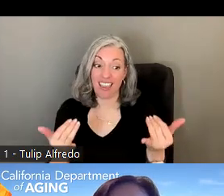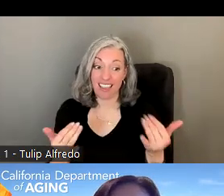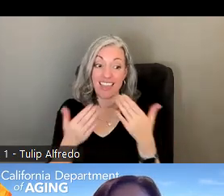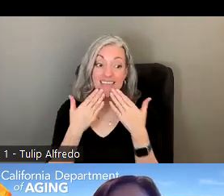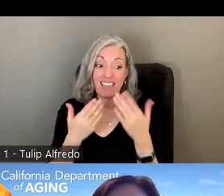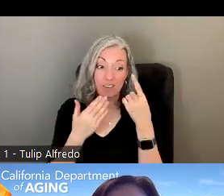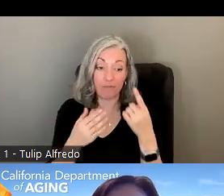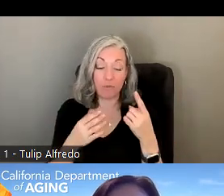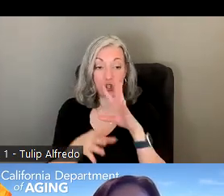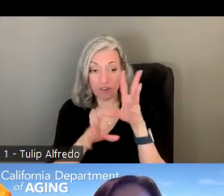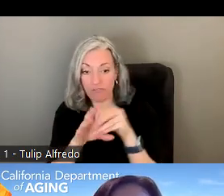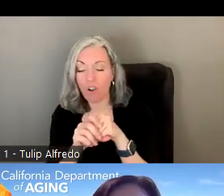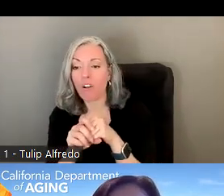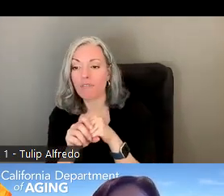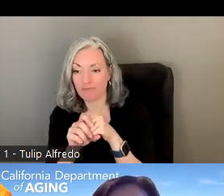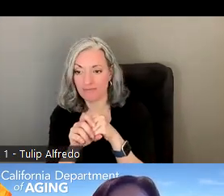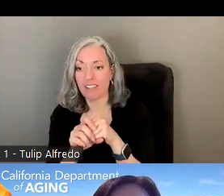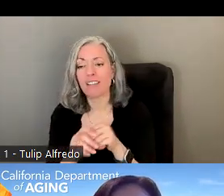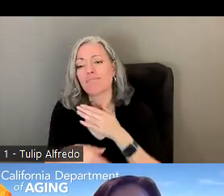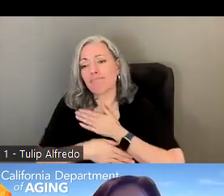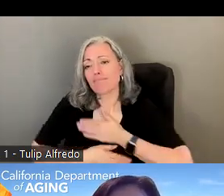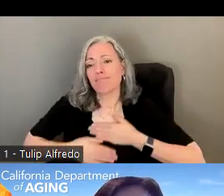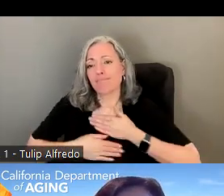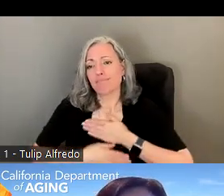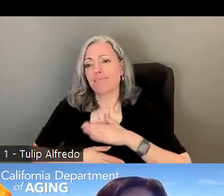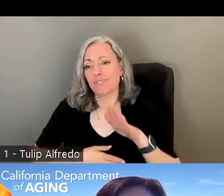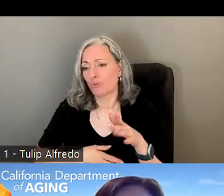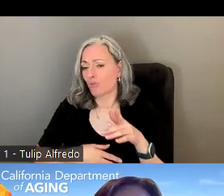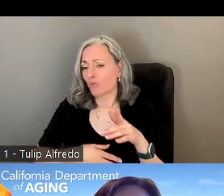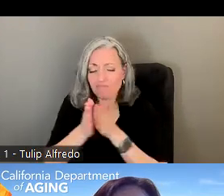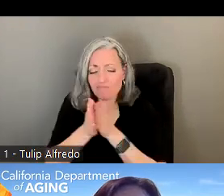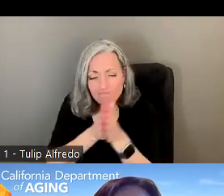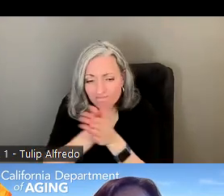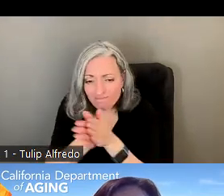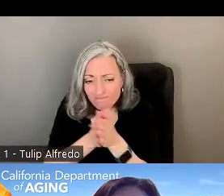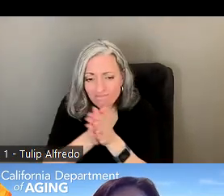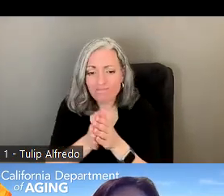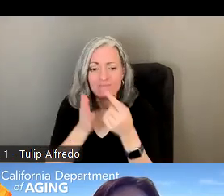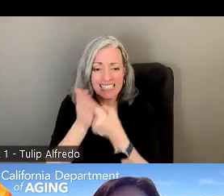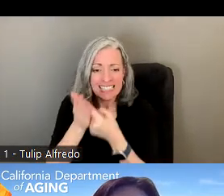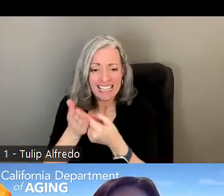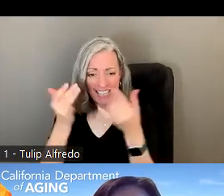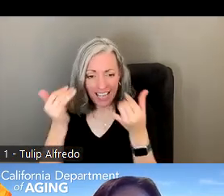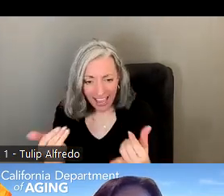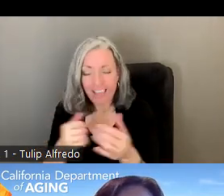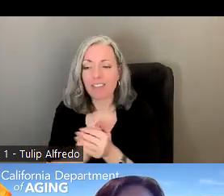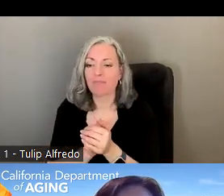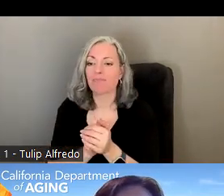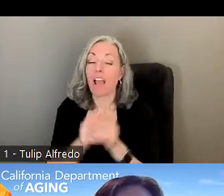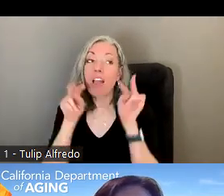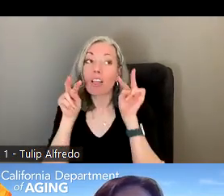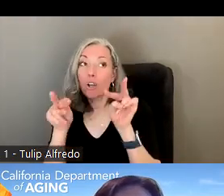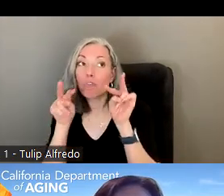for your participation. I appreciate the robust discussion, and I look